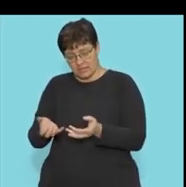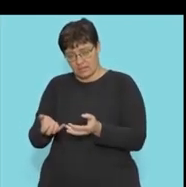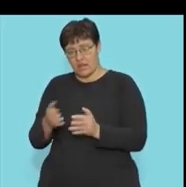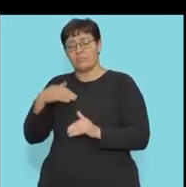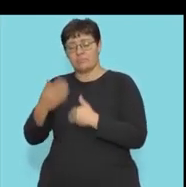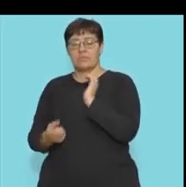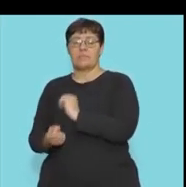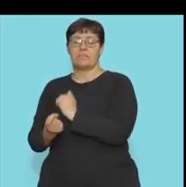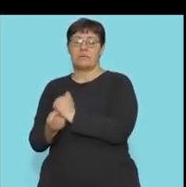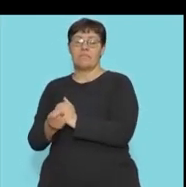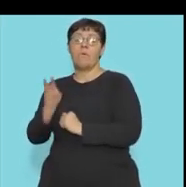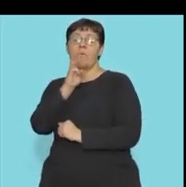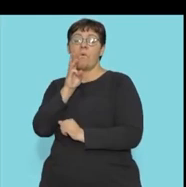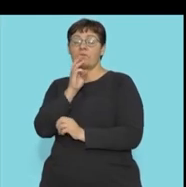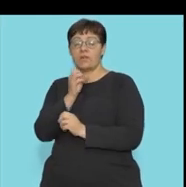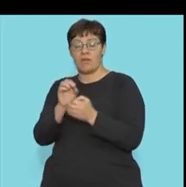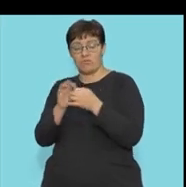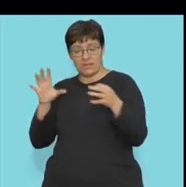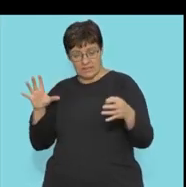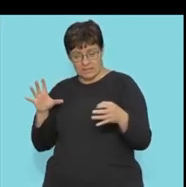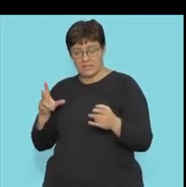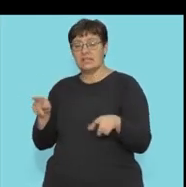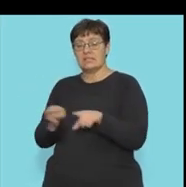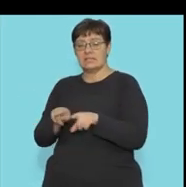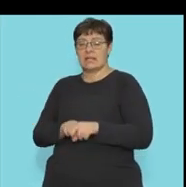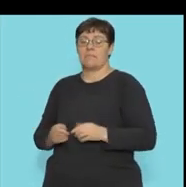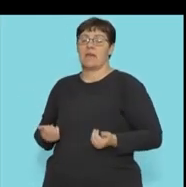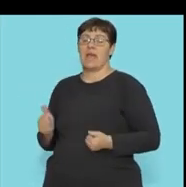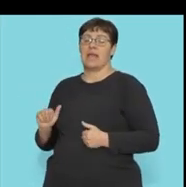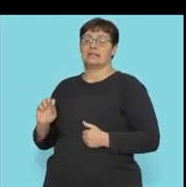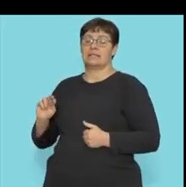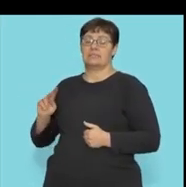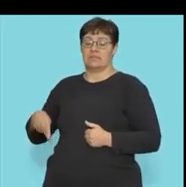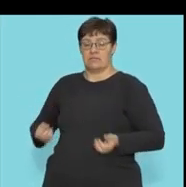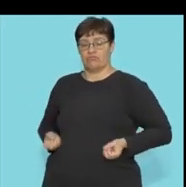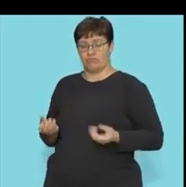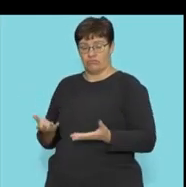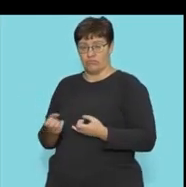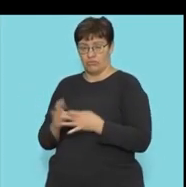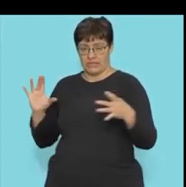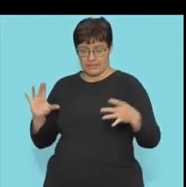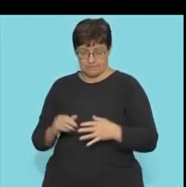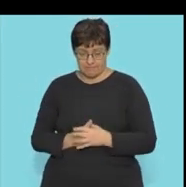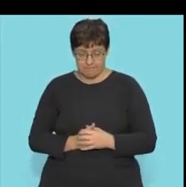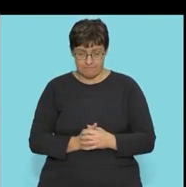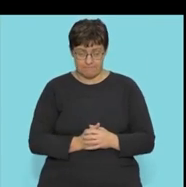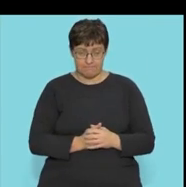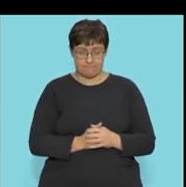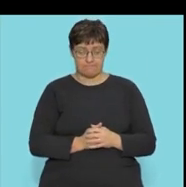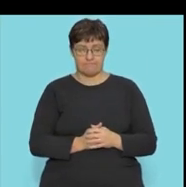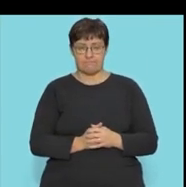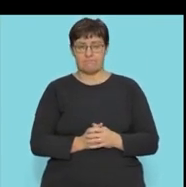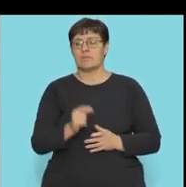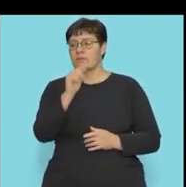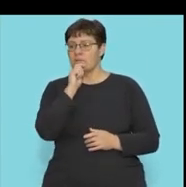events, releasing water and producing ATP in that reaction. So we